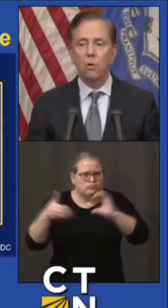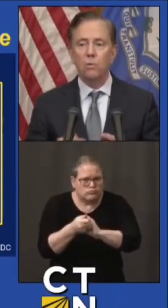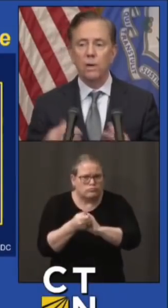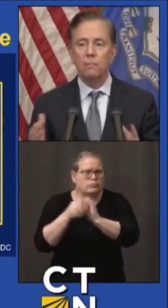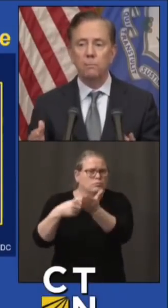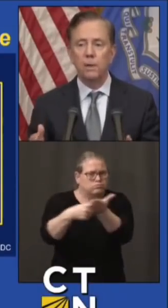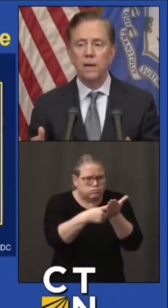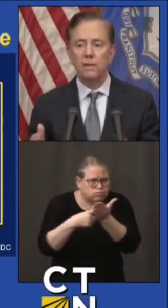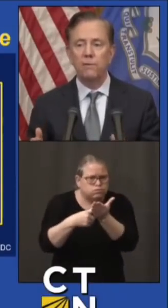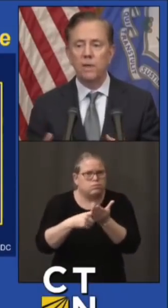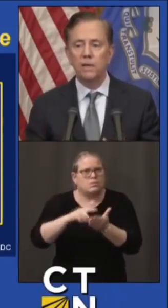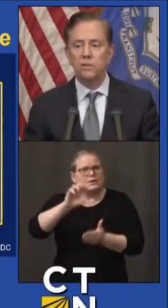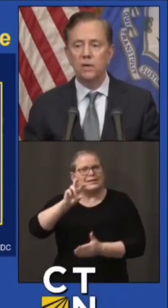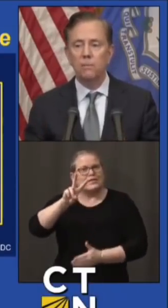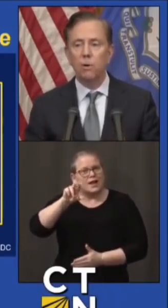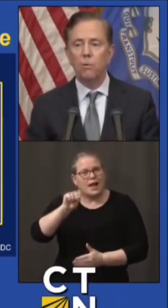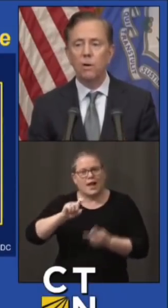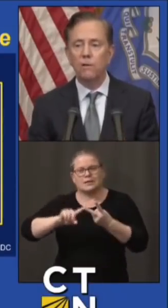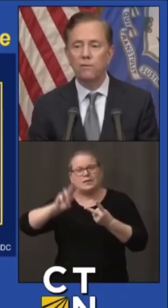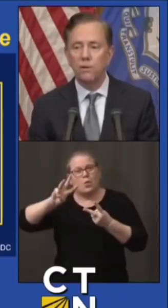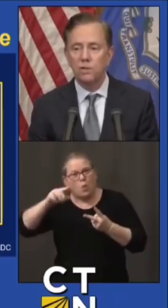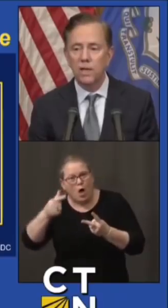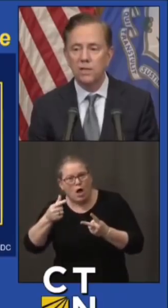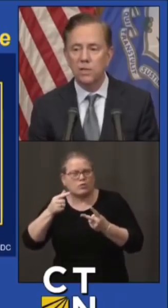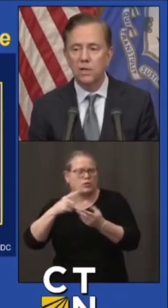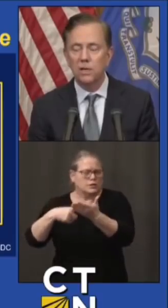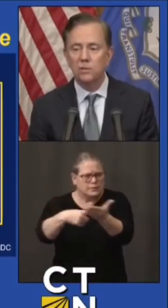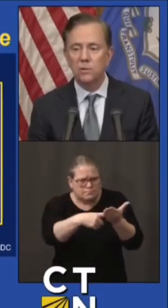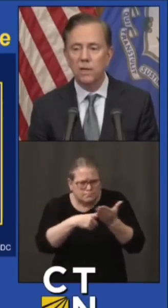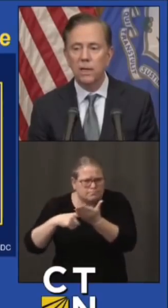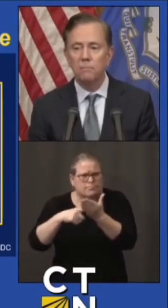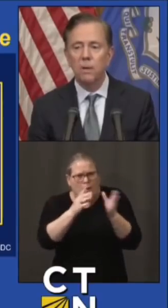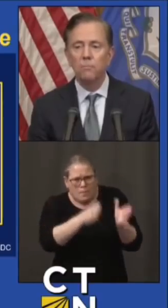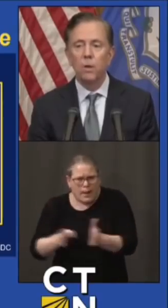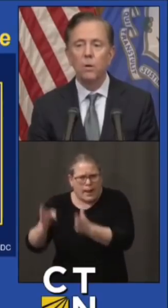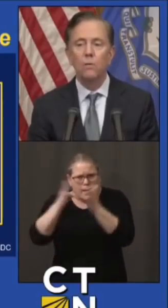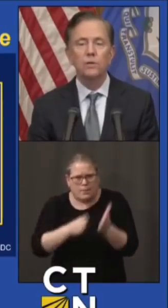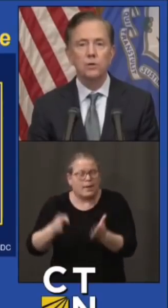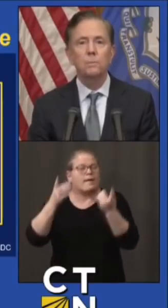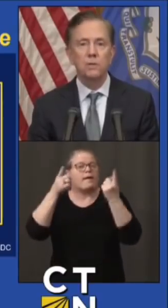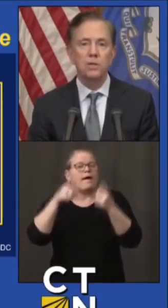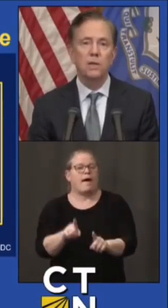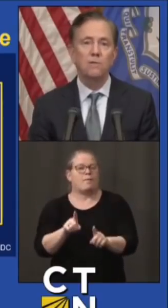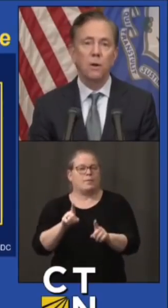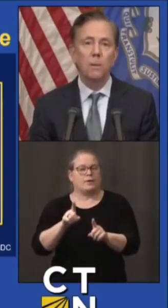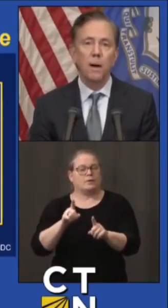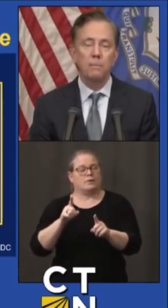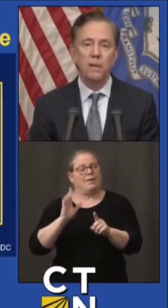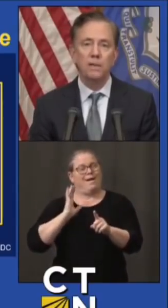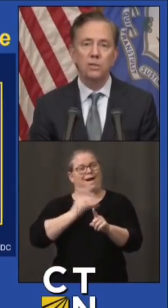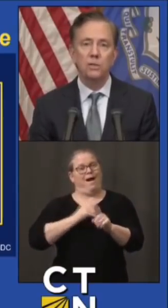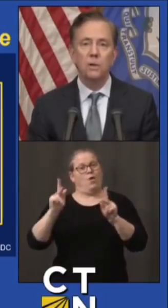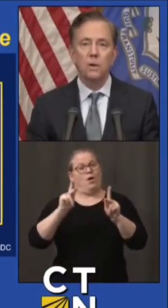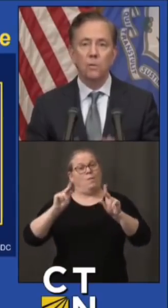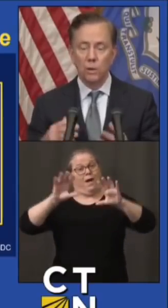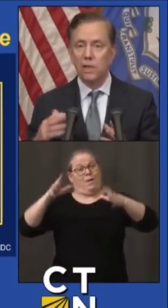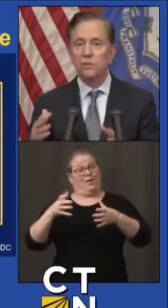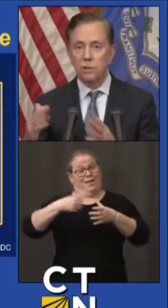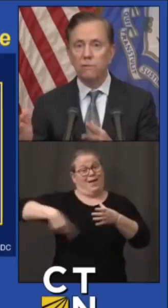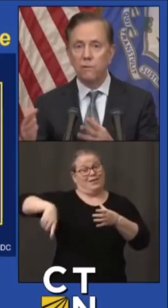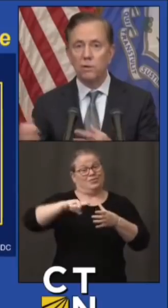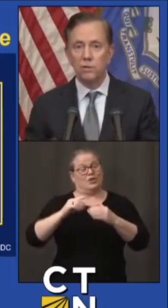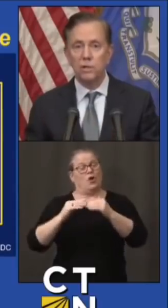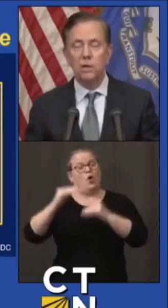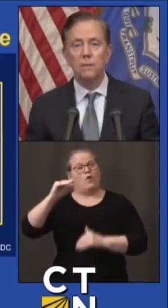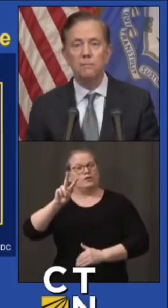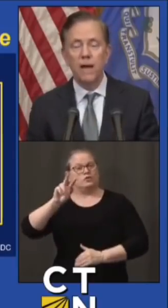and Walgreens, planning for this. We're one of the first states in the country to get over 2% of our population with at least